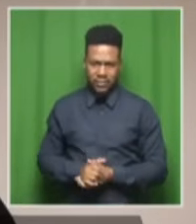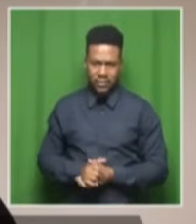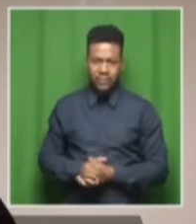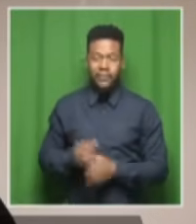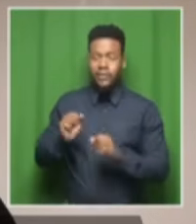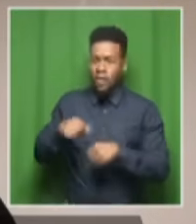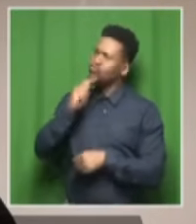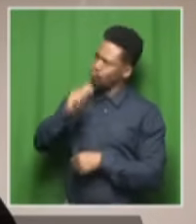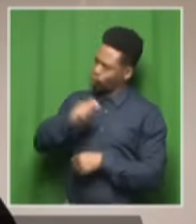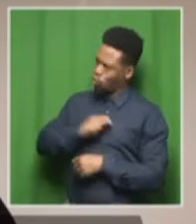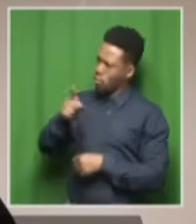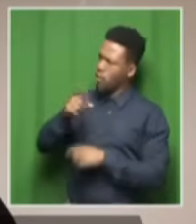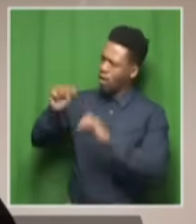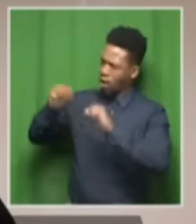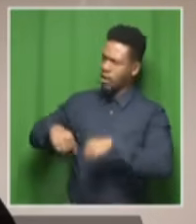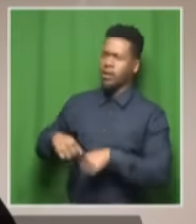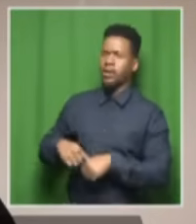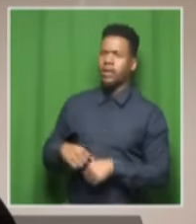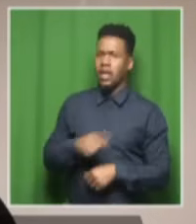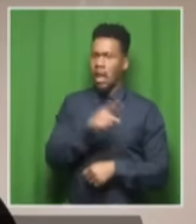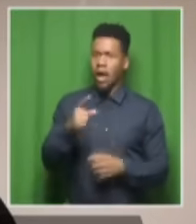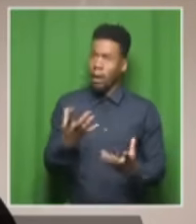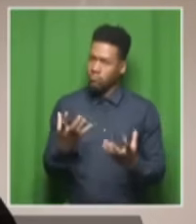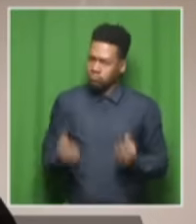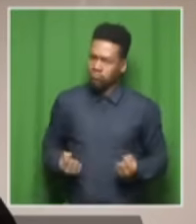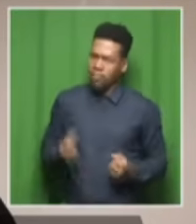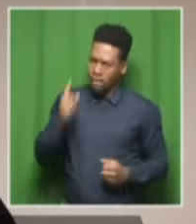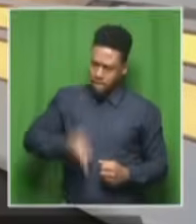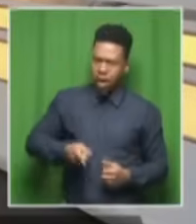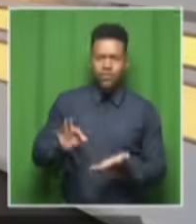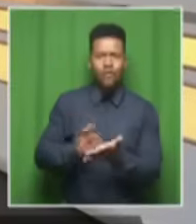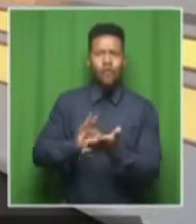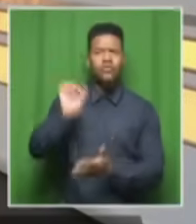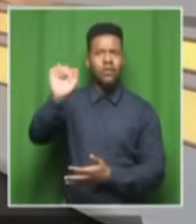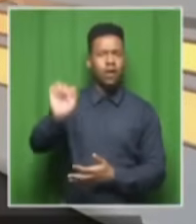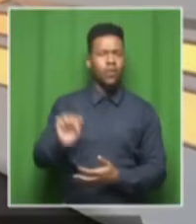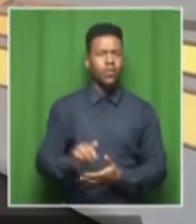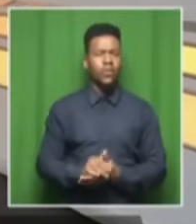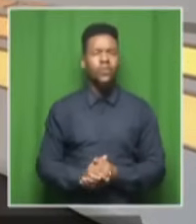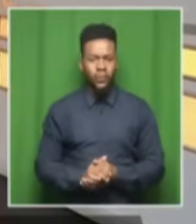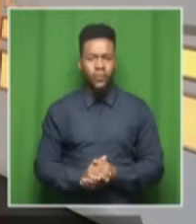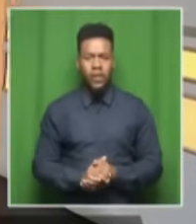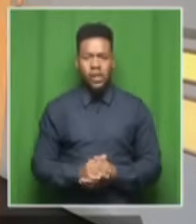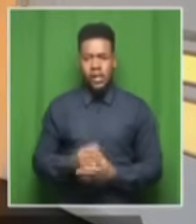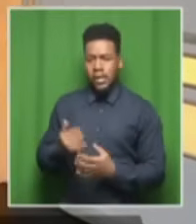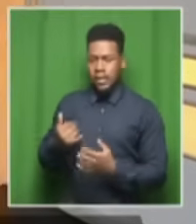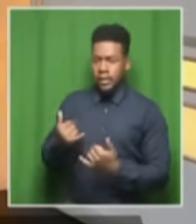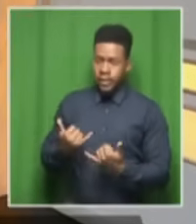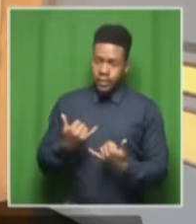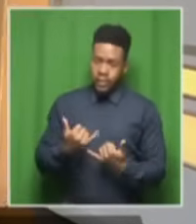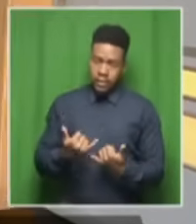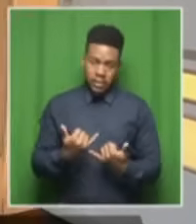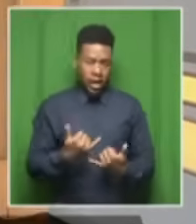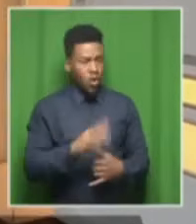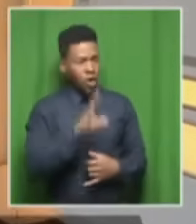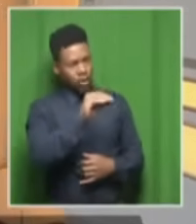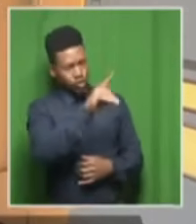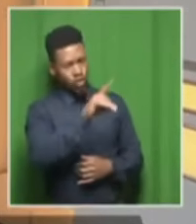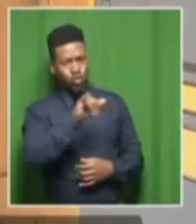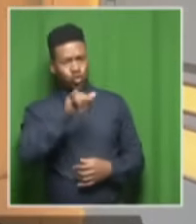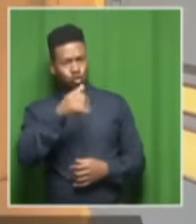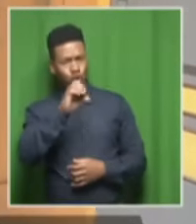Let them deserve your vote is what you're saying. You. Absolutely, they absolutely. Need to convince you. Jocelyn, let me come to you. Jocelyn, there you are. You said